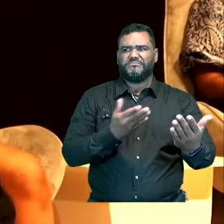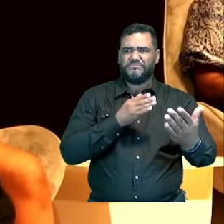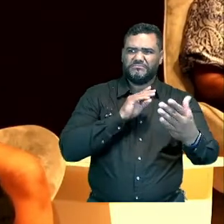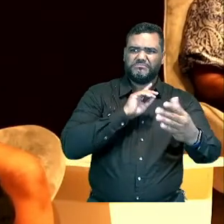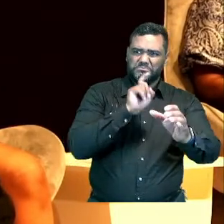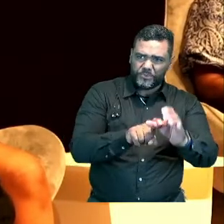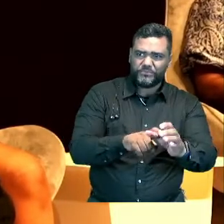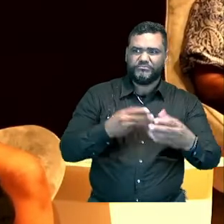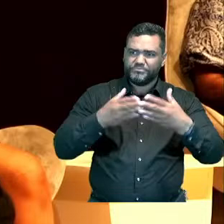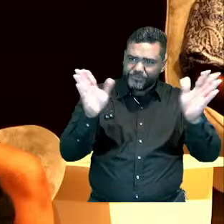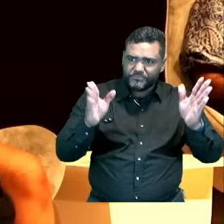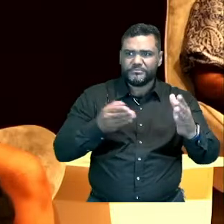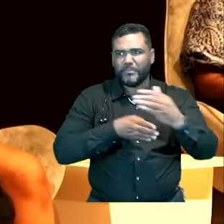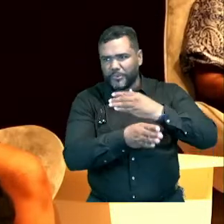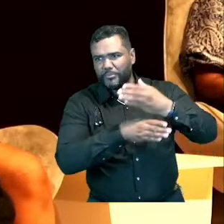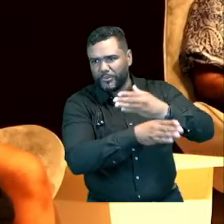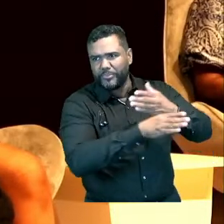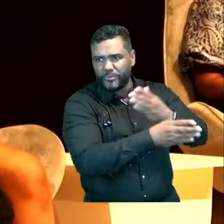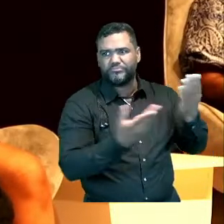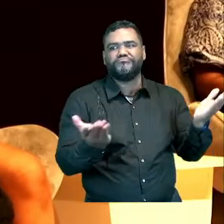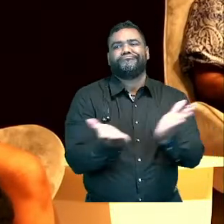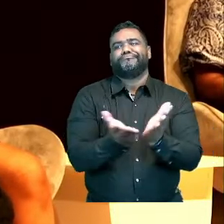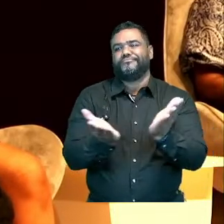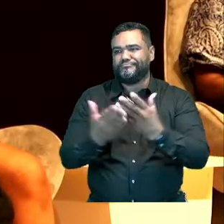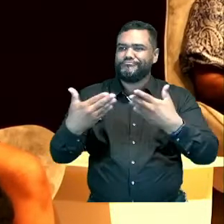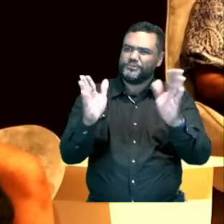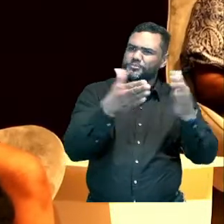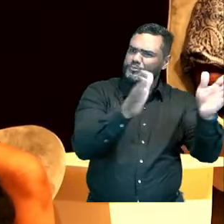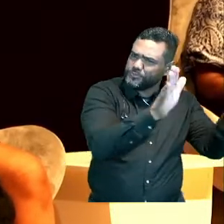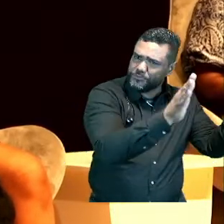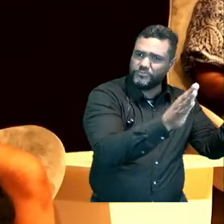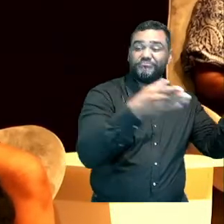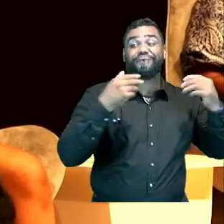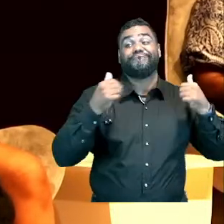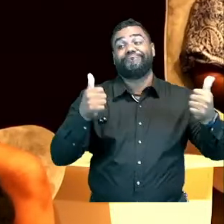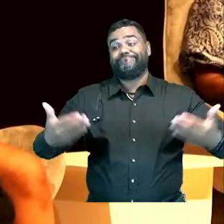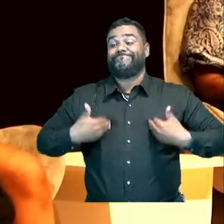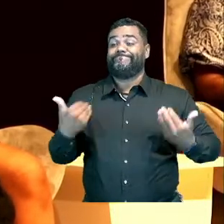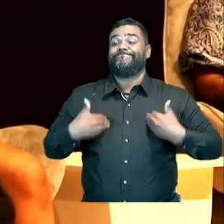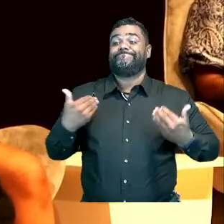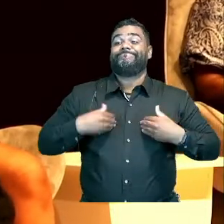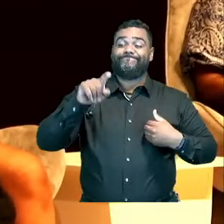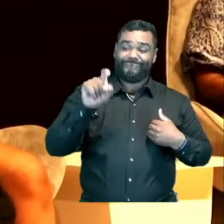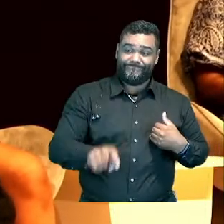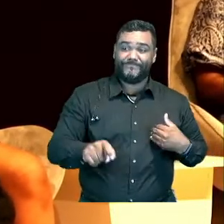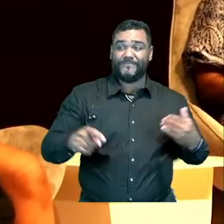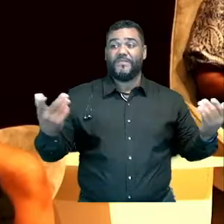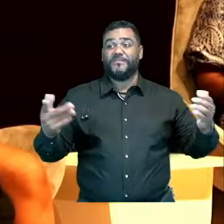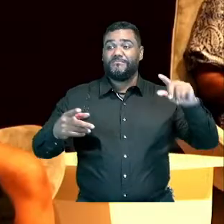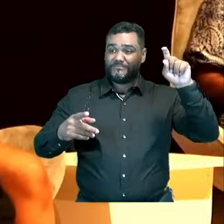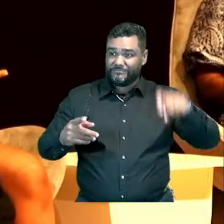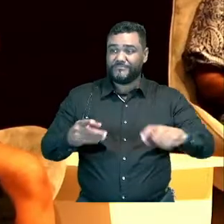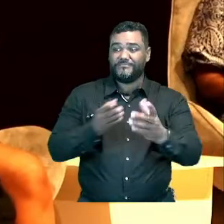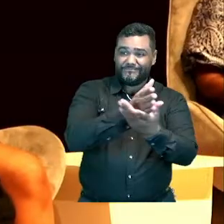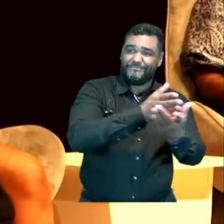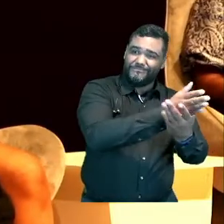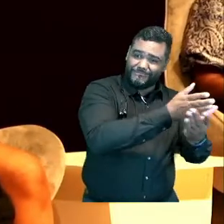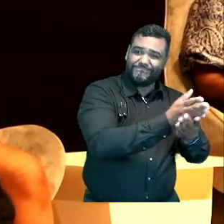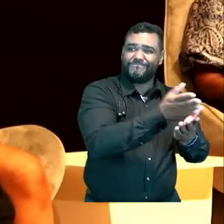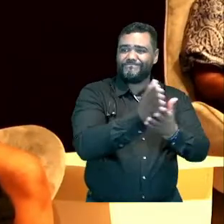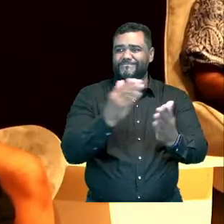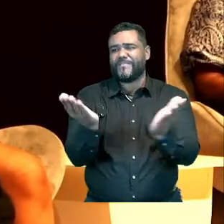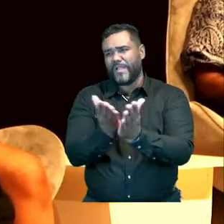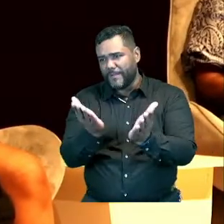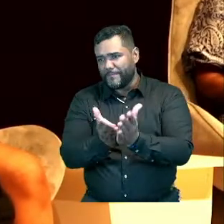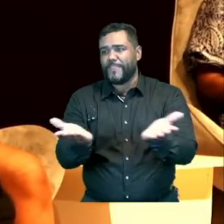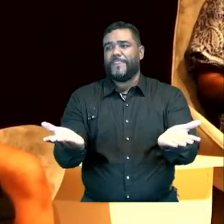protect. And work across jurisdictions, learn about what's happening in Colombia, in Brazil,